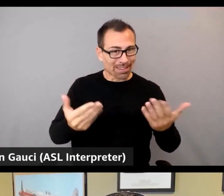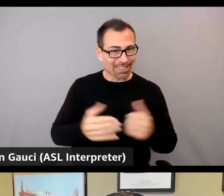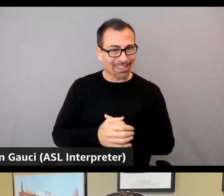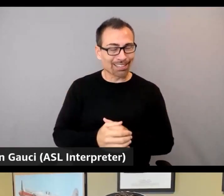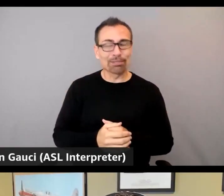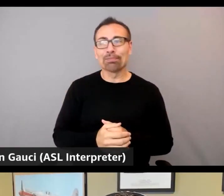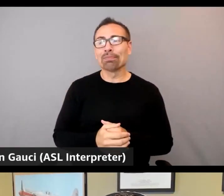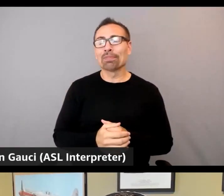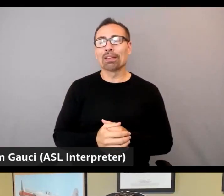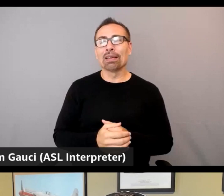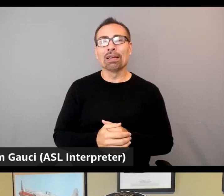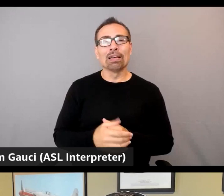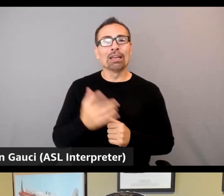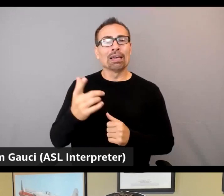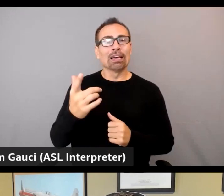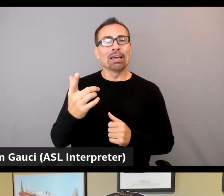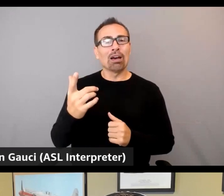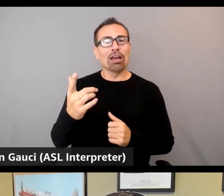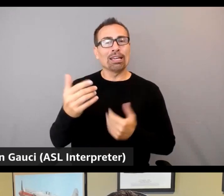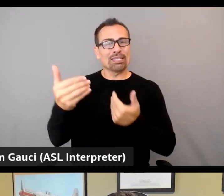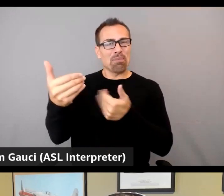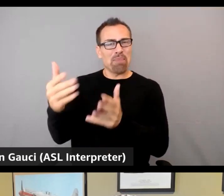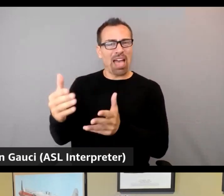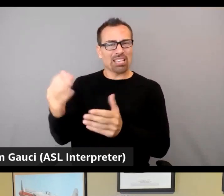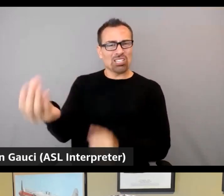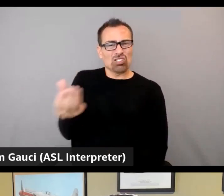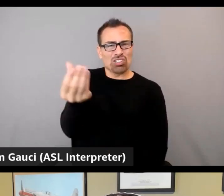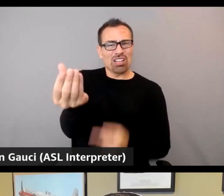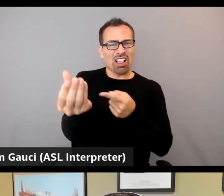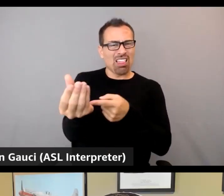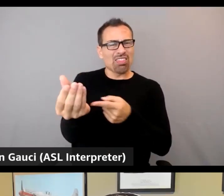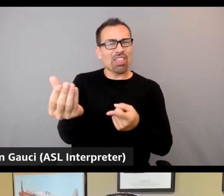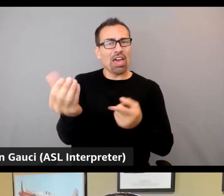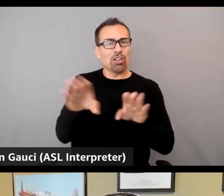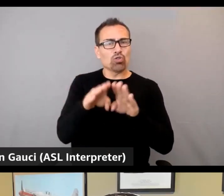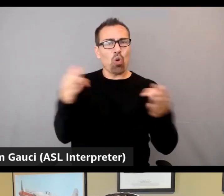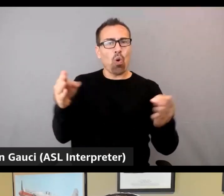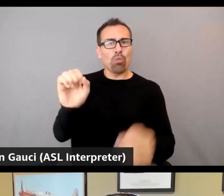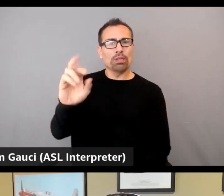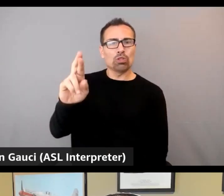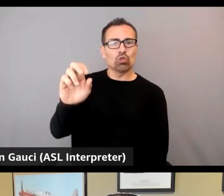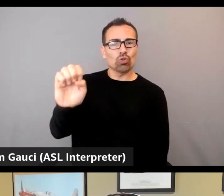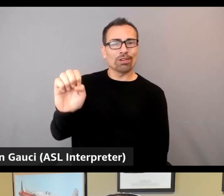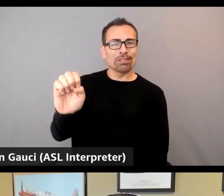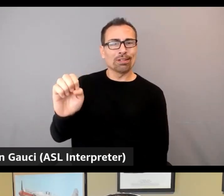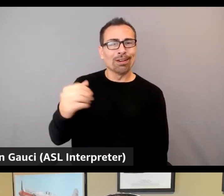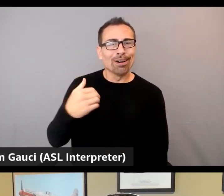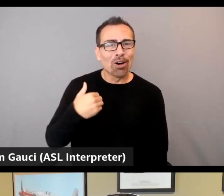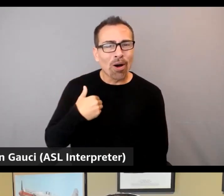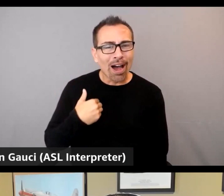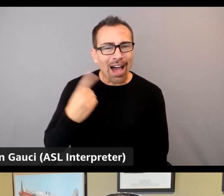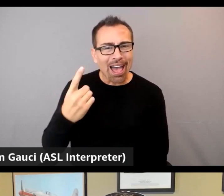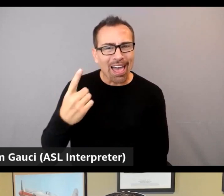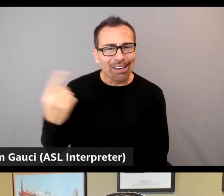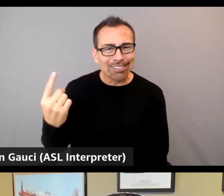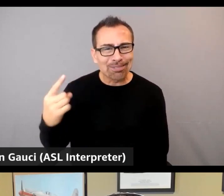It's a Python package that is completely open source, I have a little guest here that was not sketched.